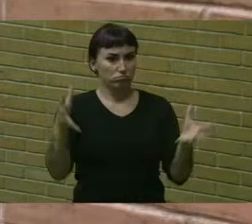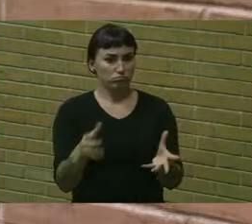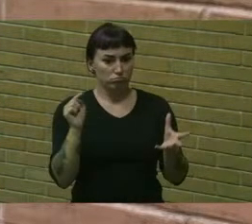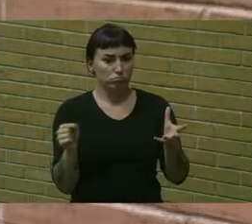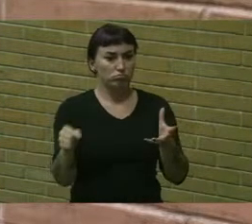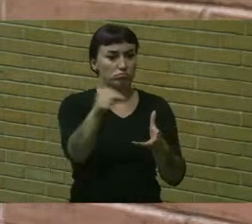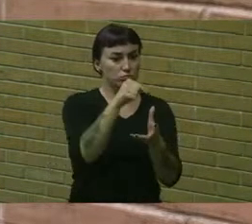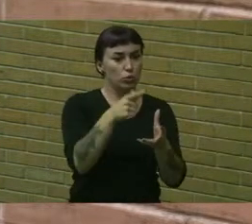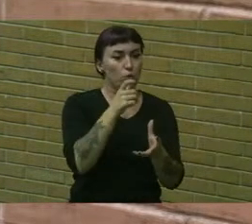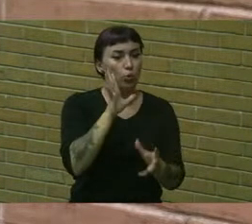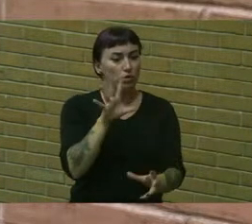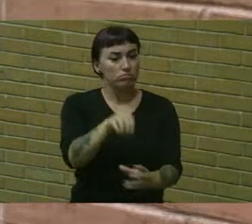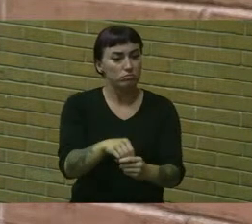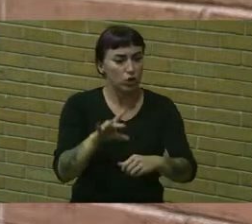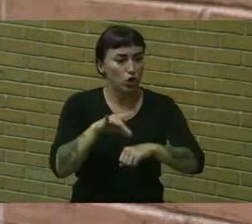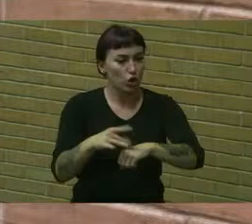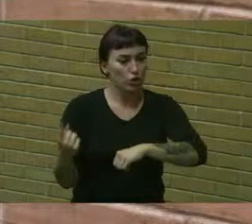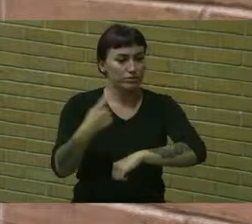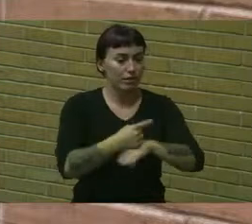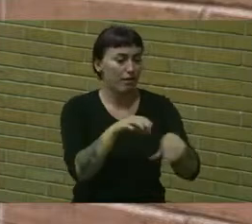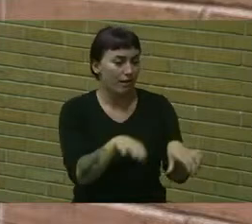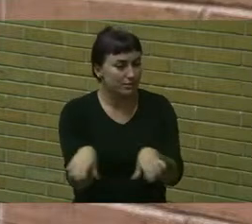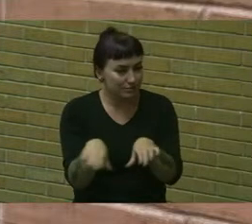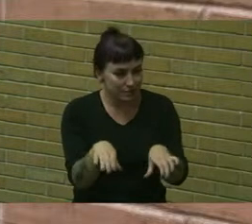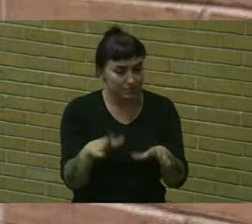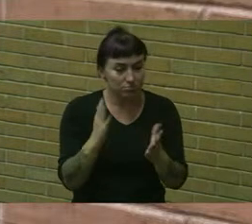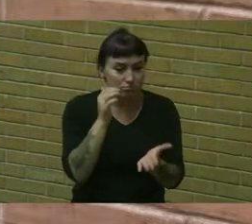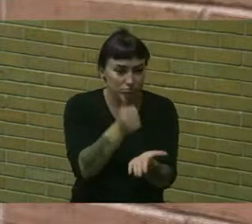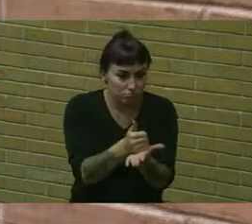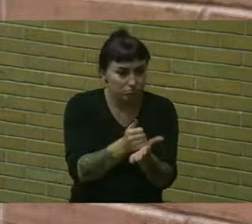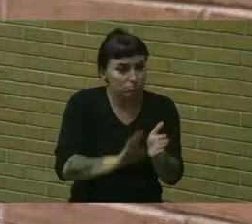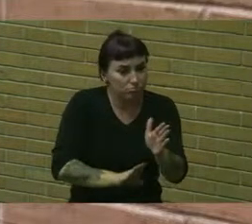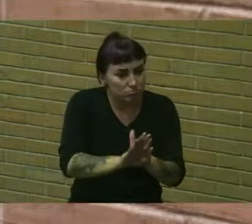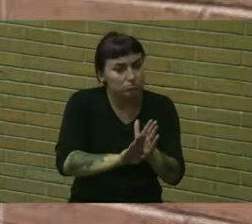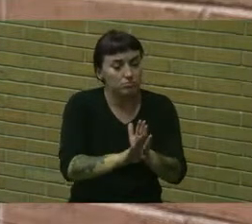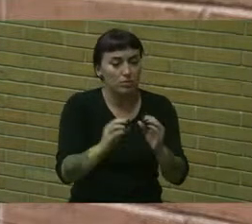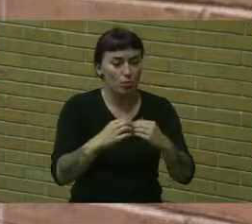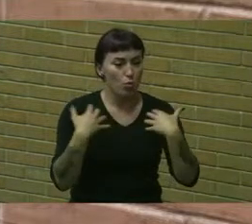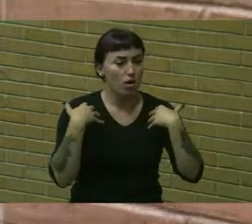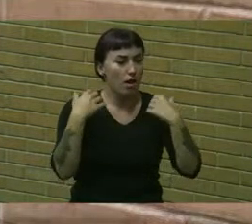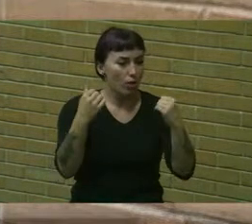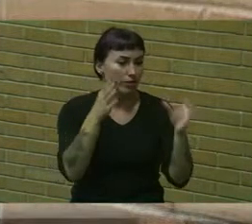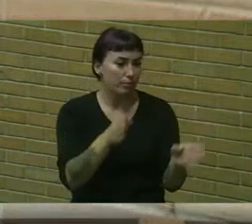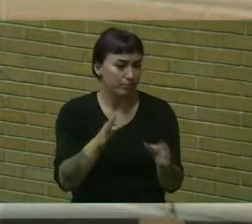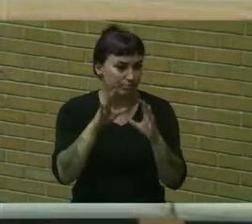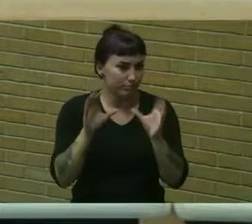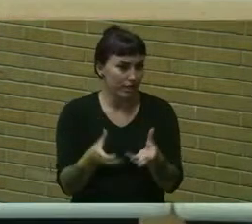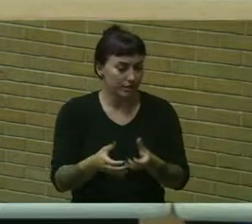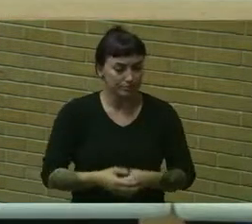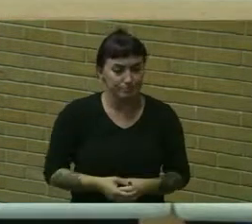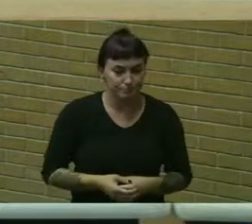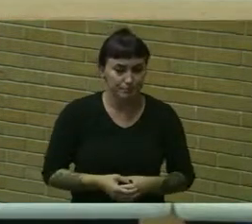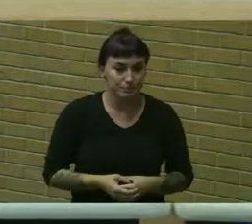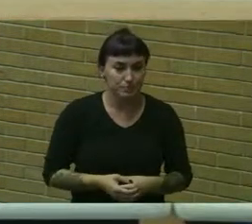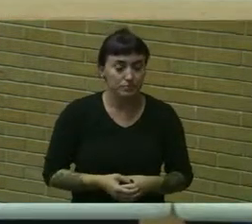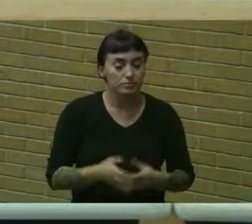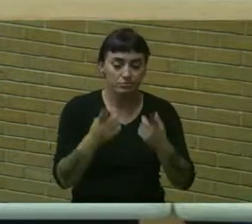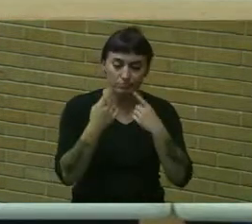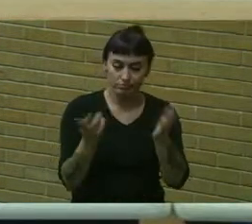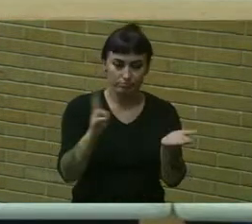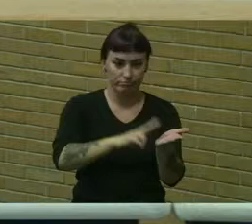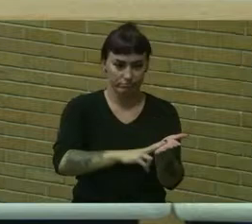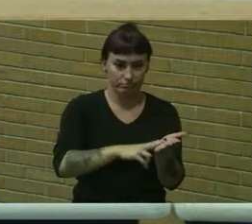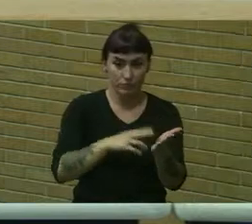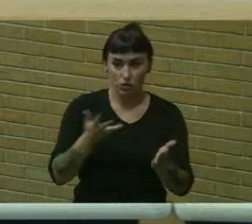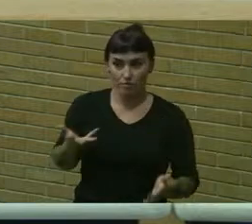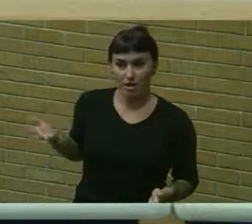who will participate in Earth Day activities to help create a healthier planet. And this proclamation is signed by all